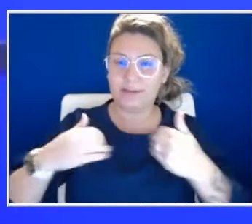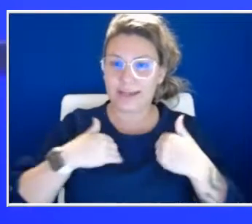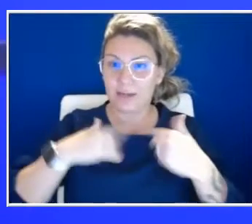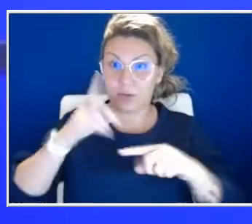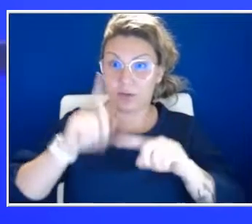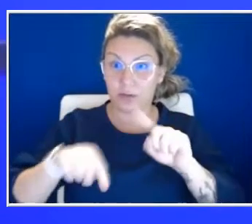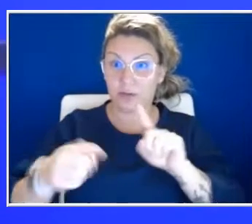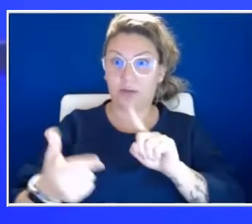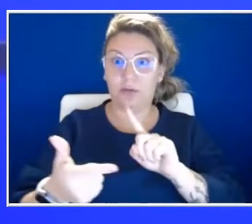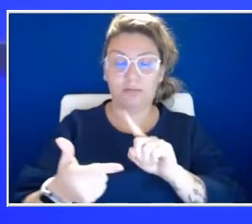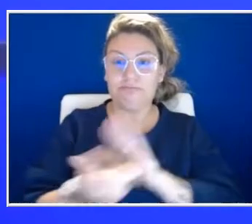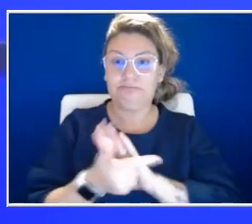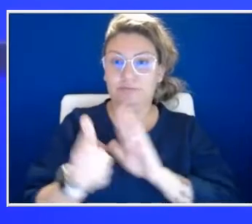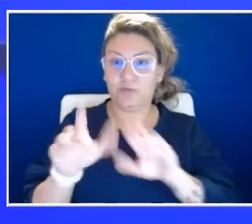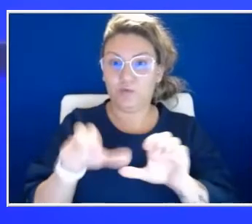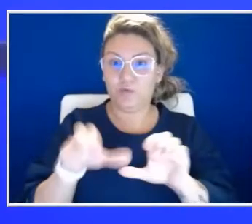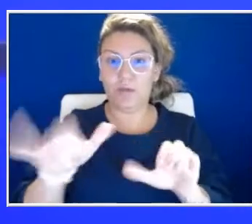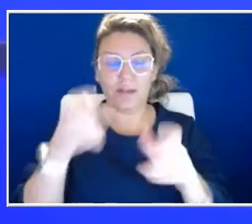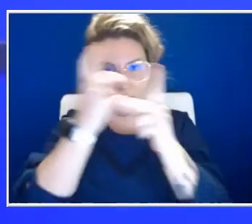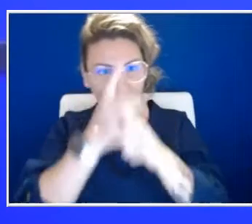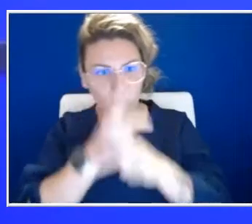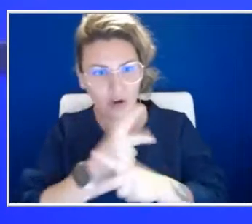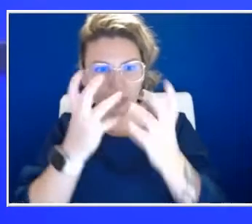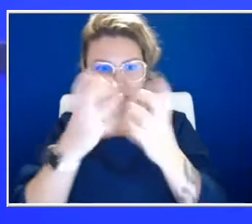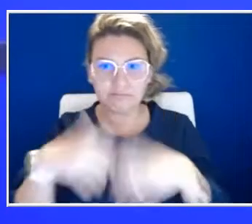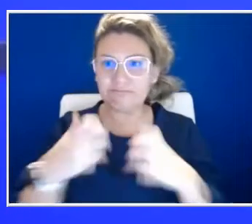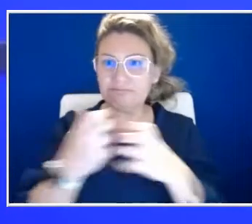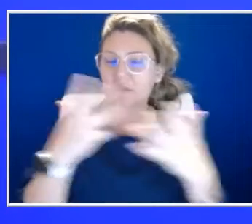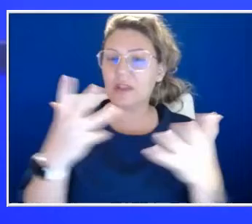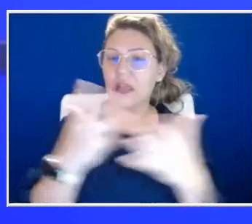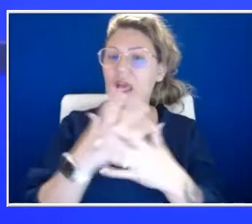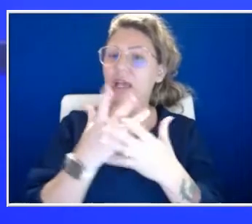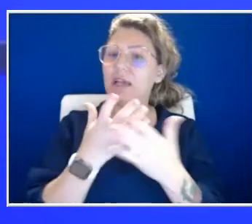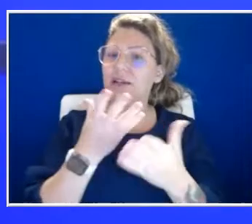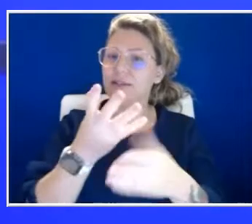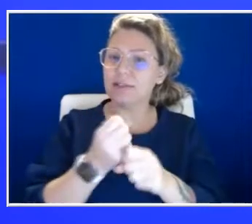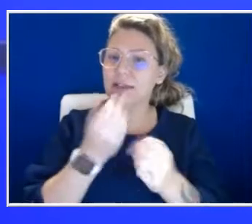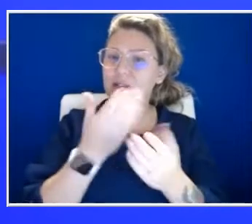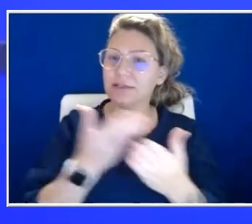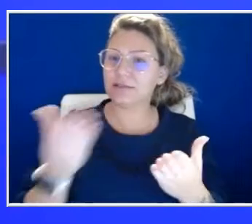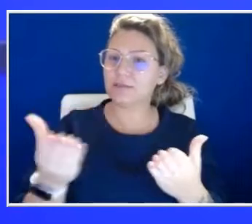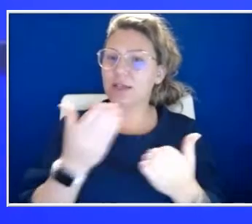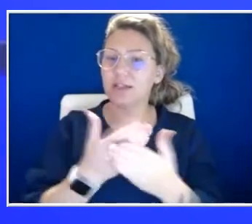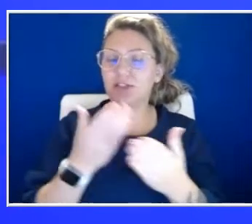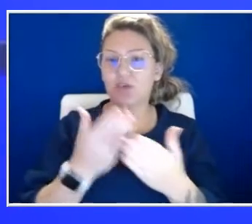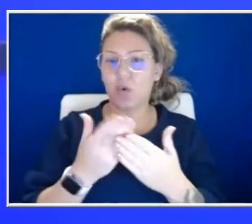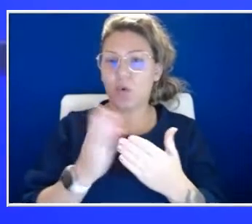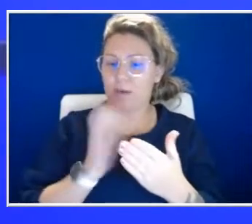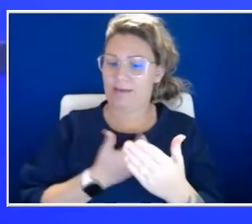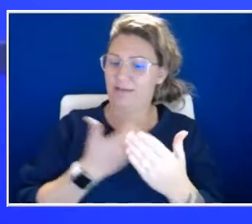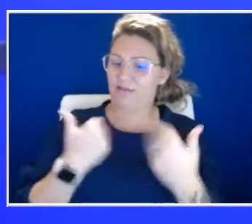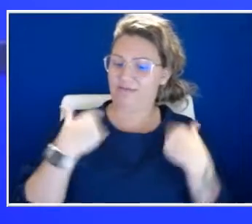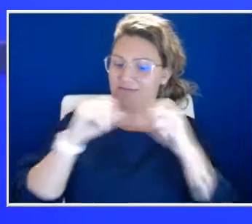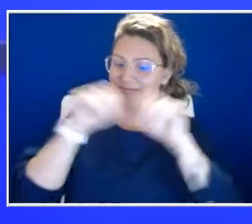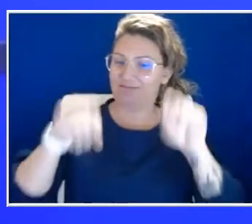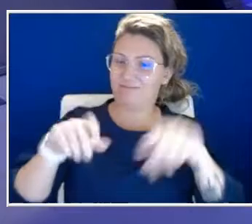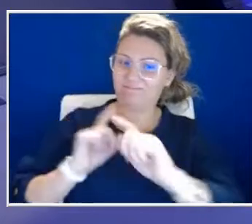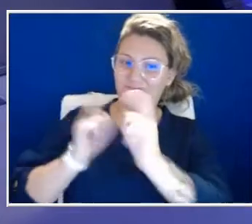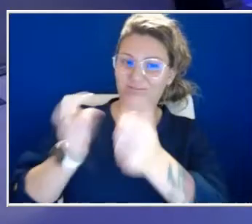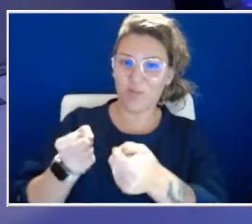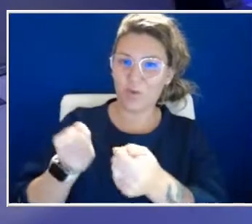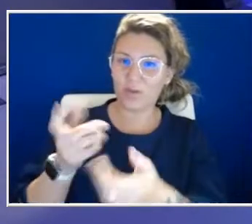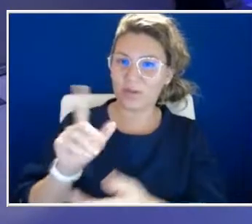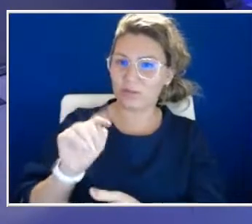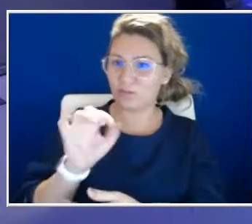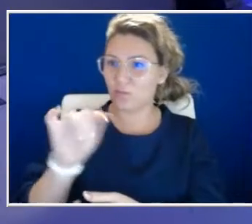So we had to figure out a lot of things and get the supplies. So the health system donated instruments. And obviously, Jeff and